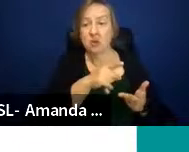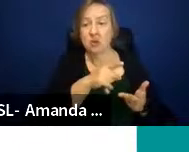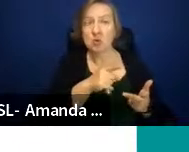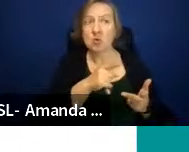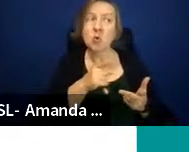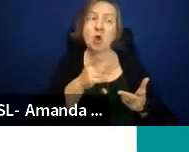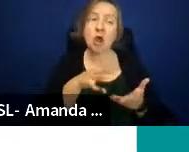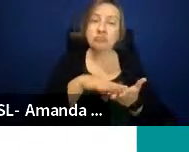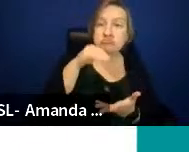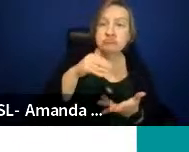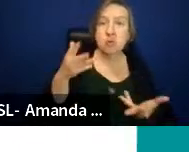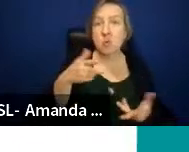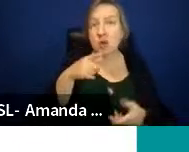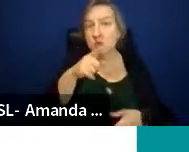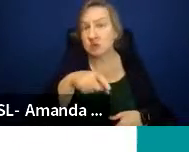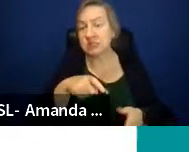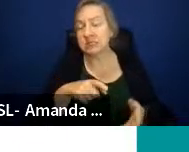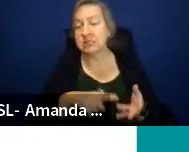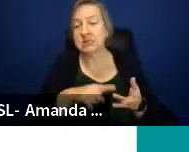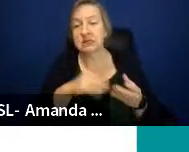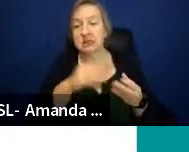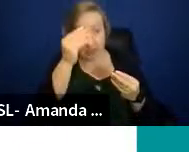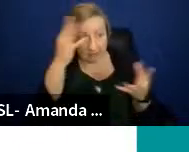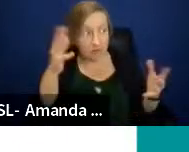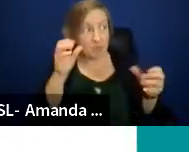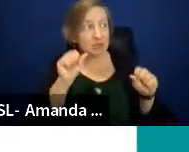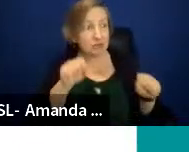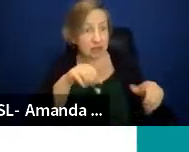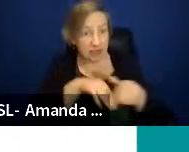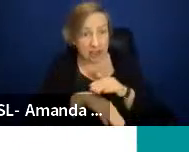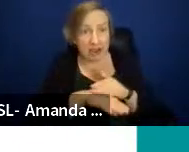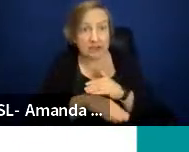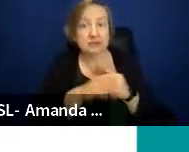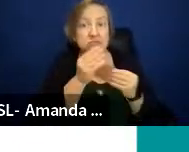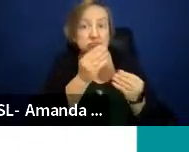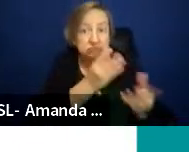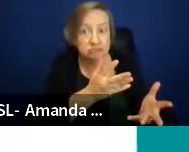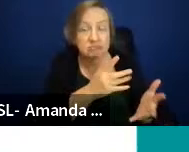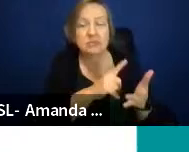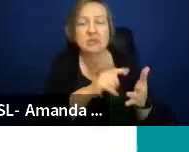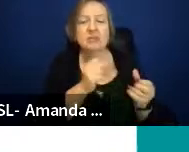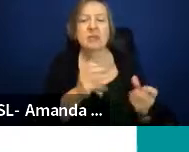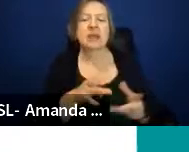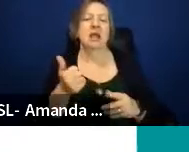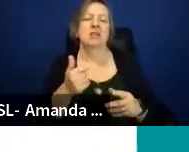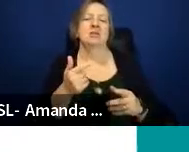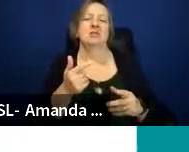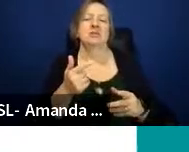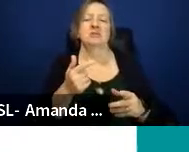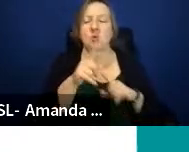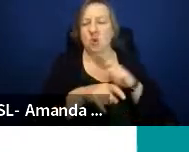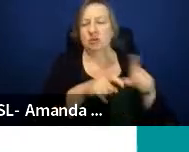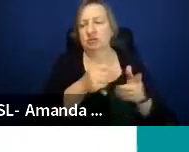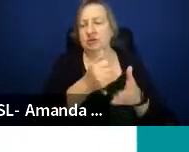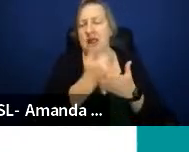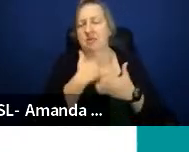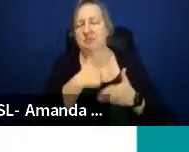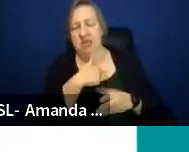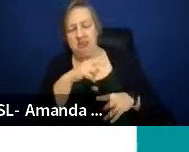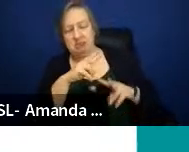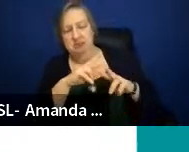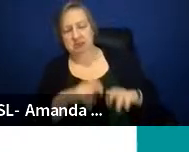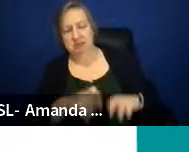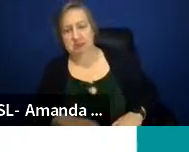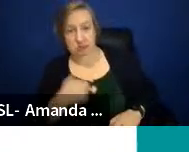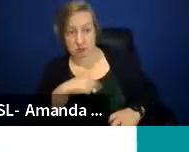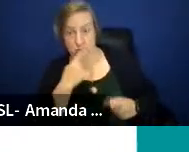they need? Was the information accessible? Many other questions that really help us evaluate this work, and we will be